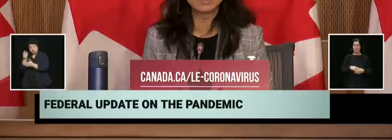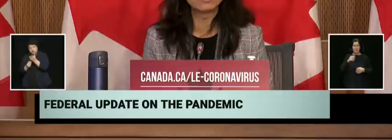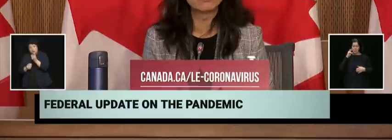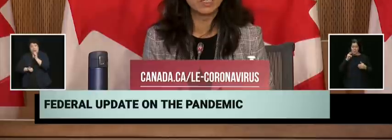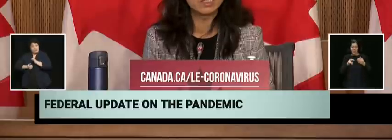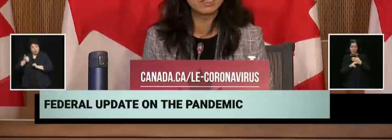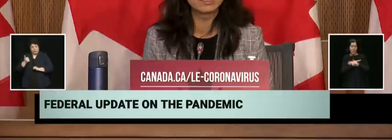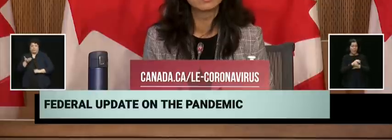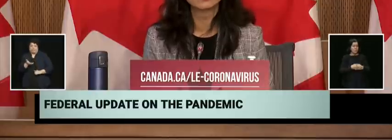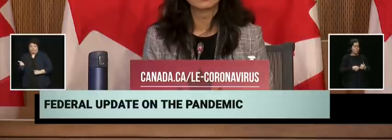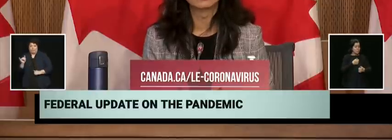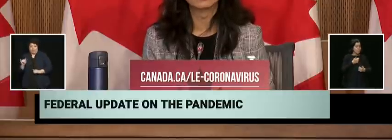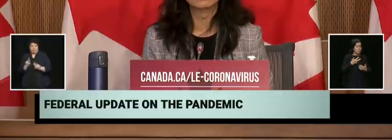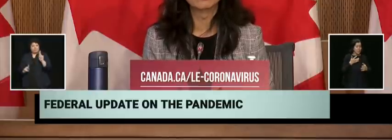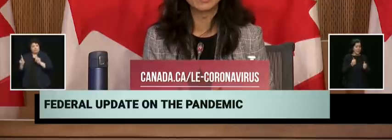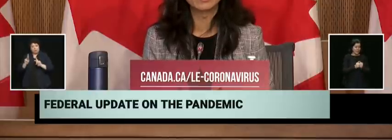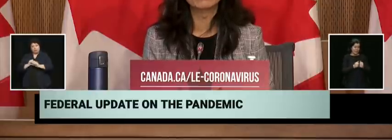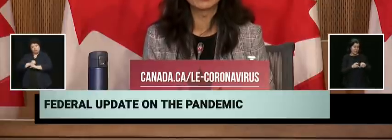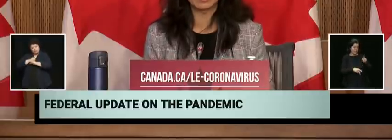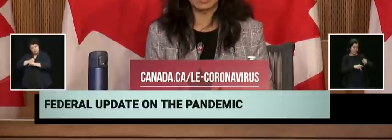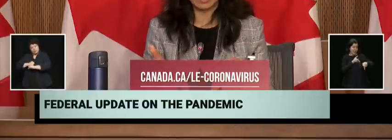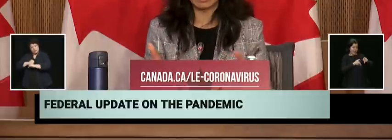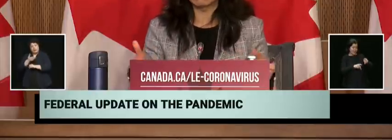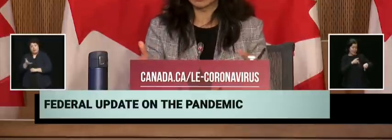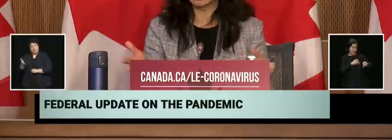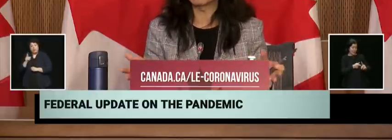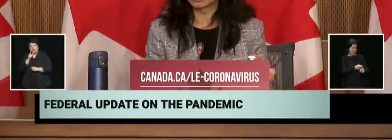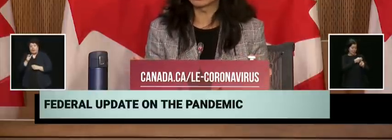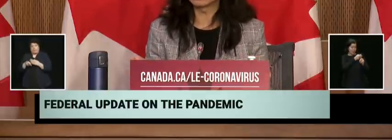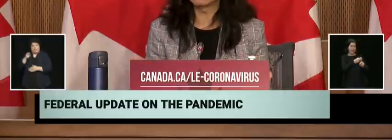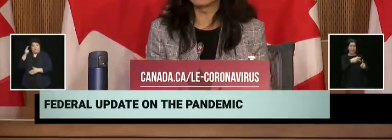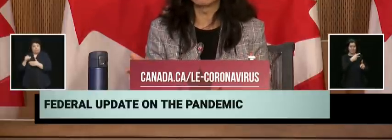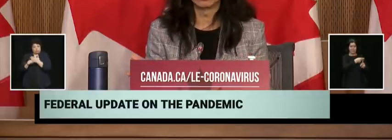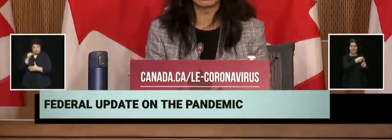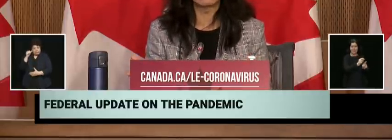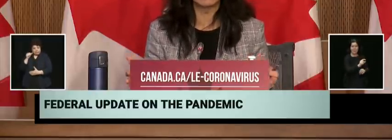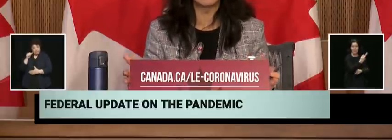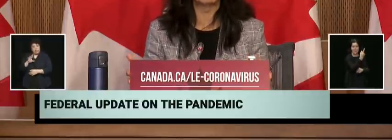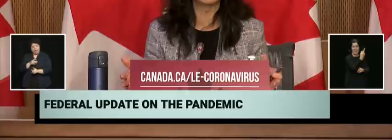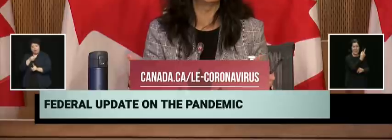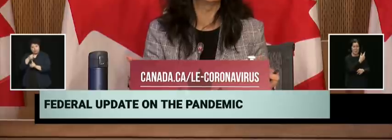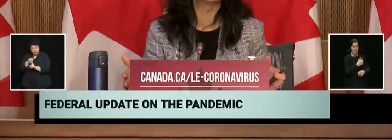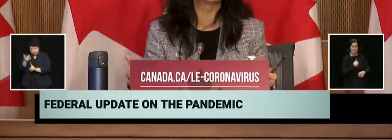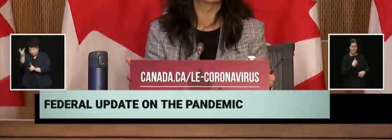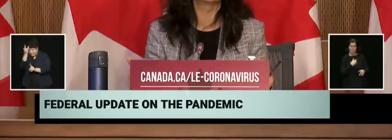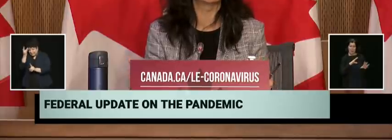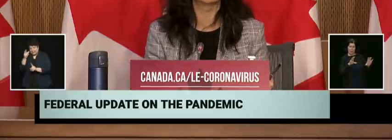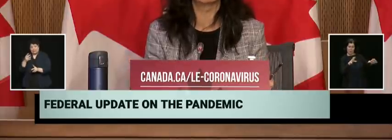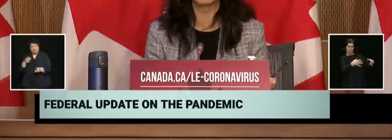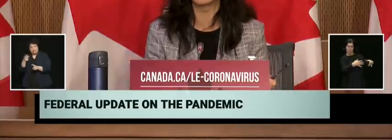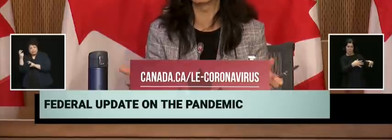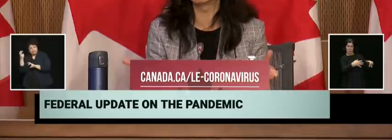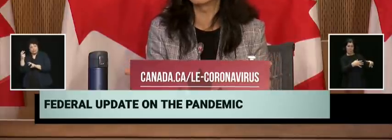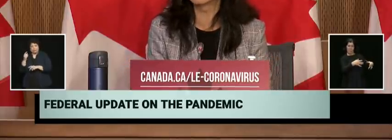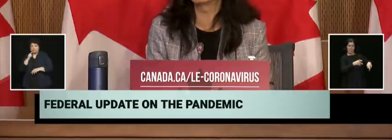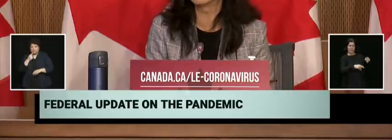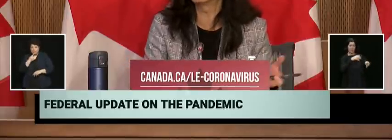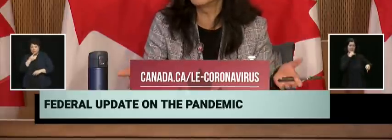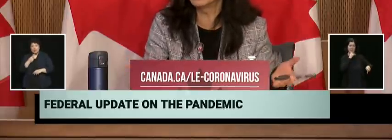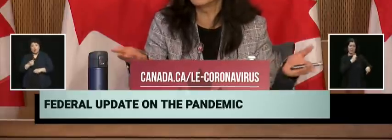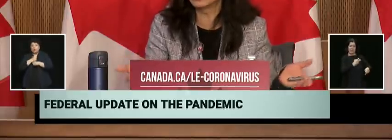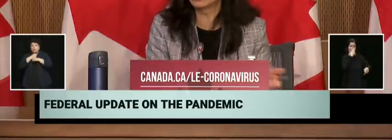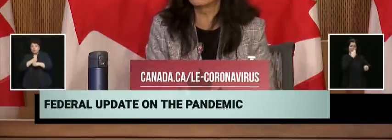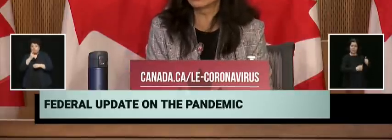at the highest risk and protecting the healthcare workers who support them and who may also be at the risk